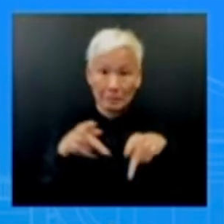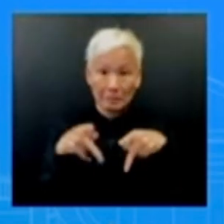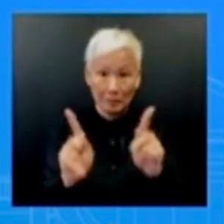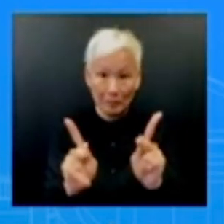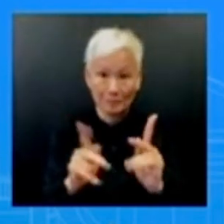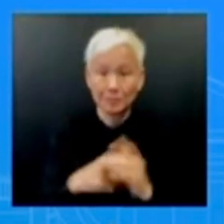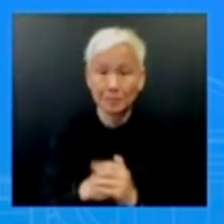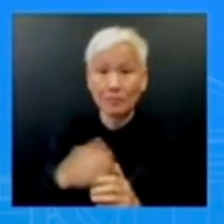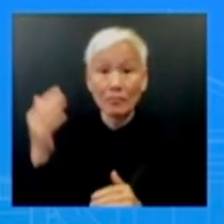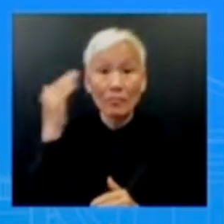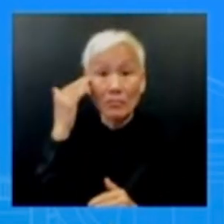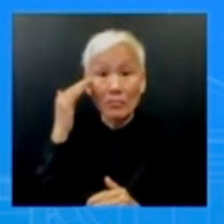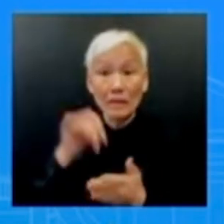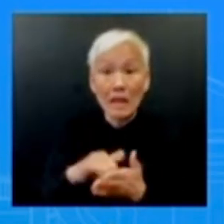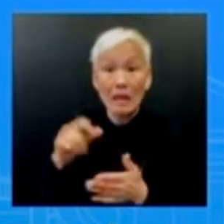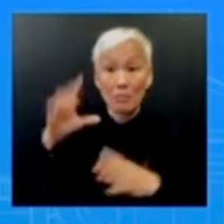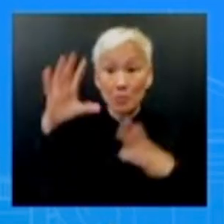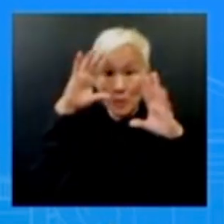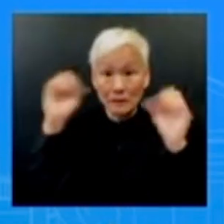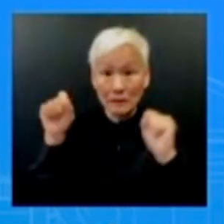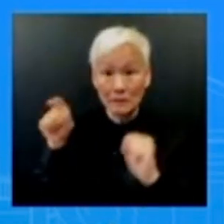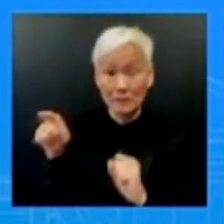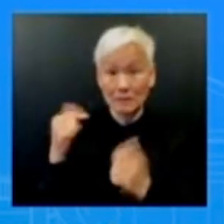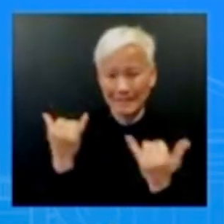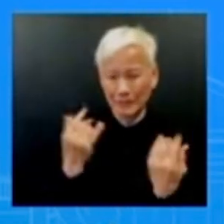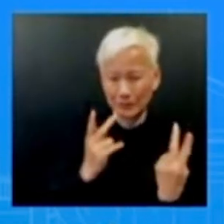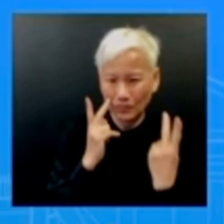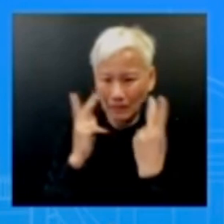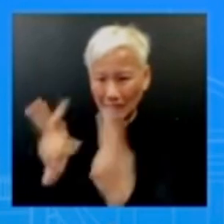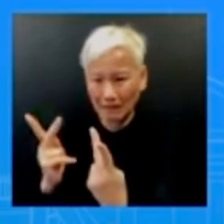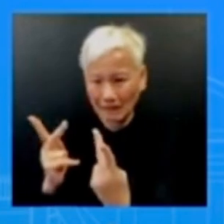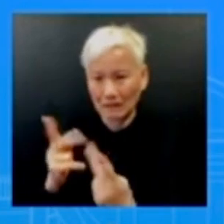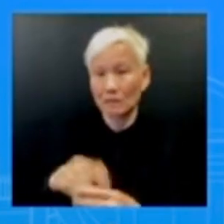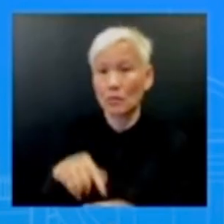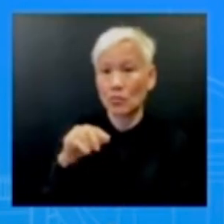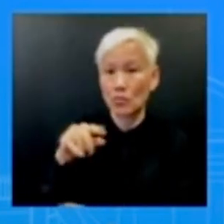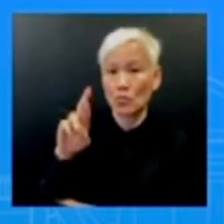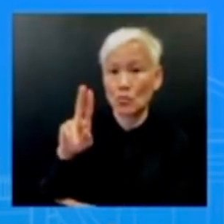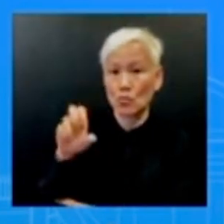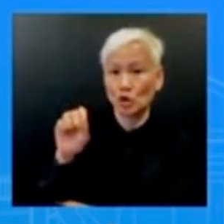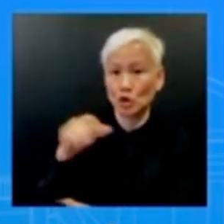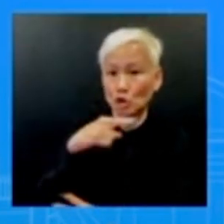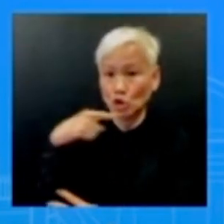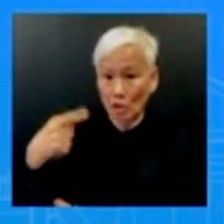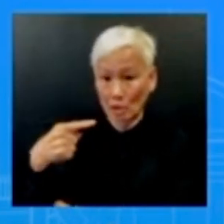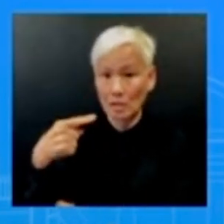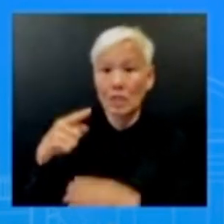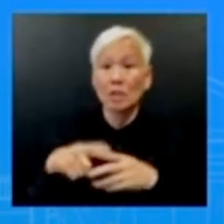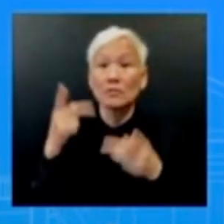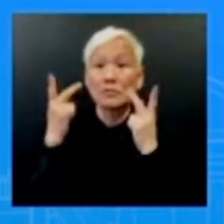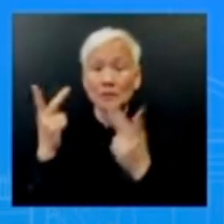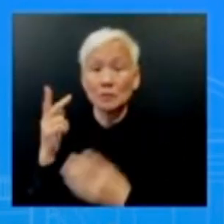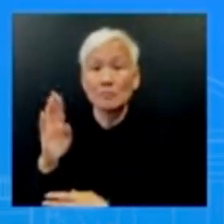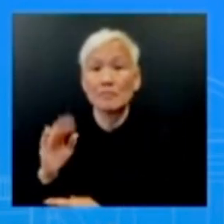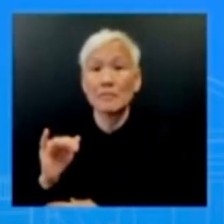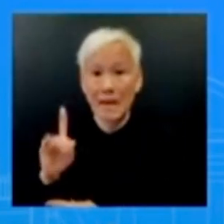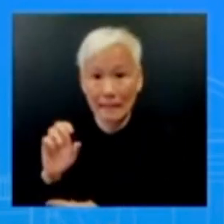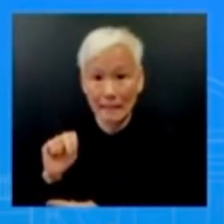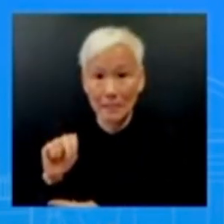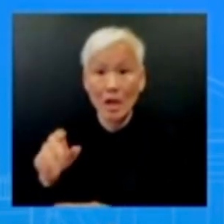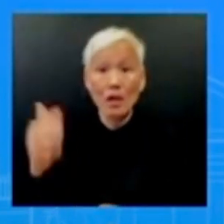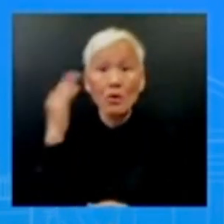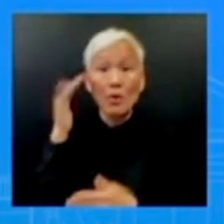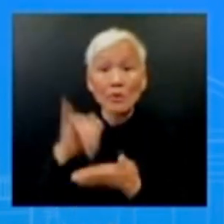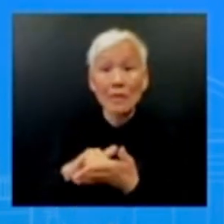visiting Russia to meet with President Putin. Now, you also probably know that China's already issued a 12-point plan for the conflict in